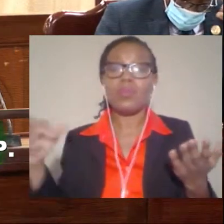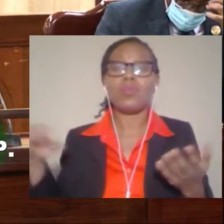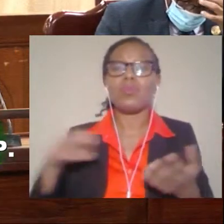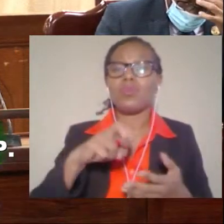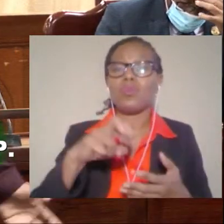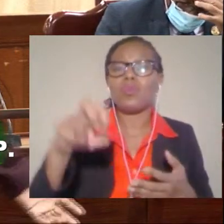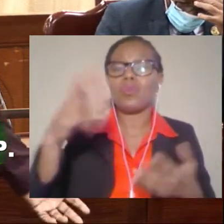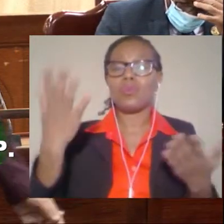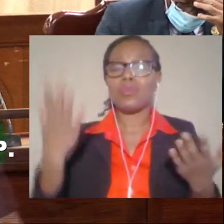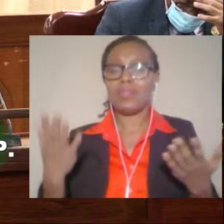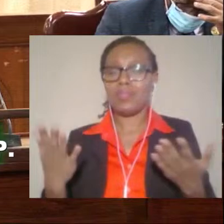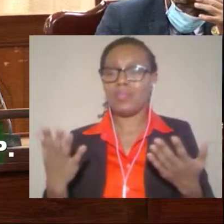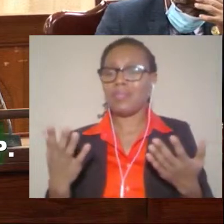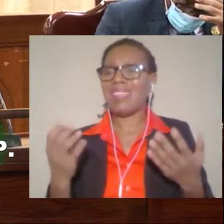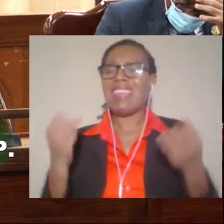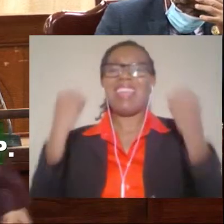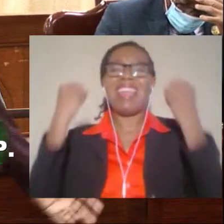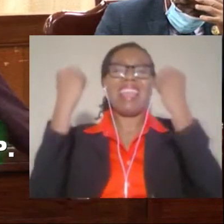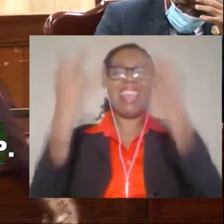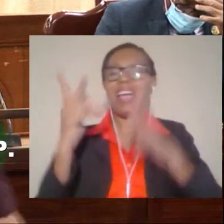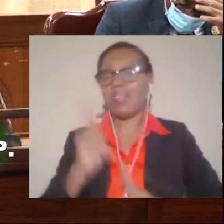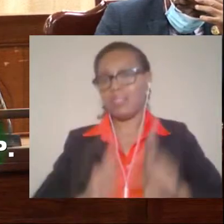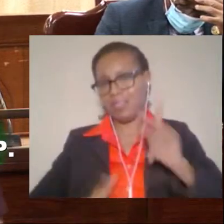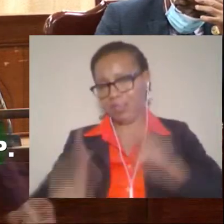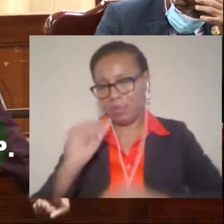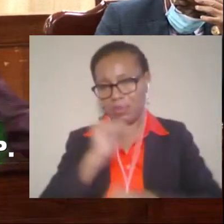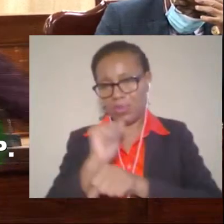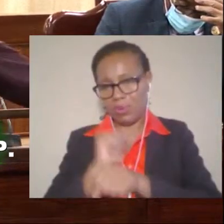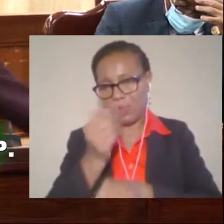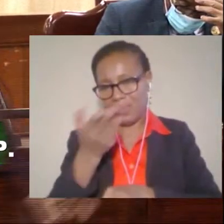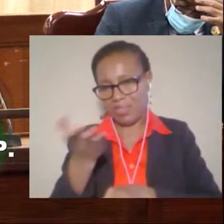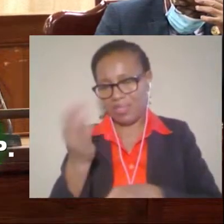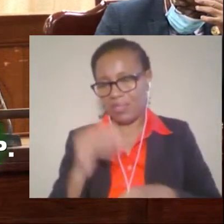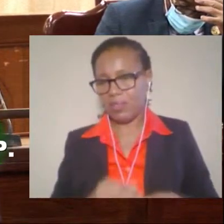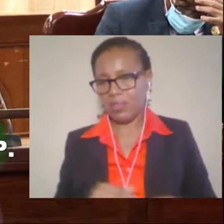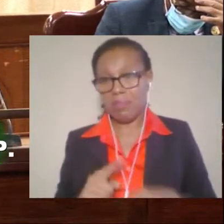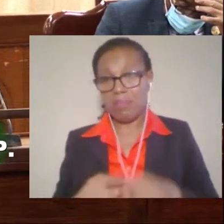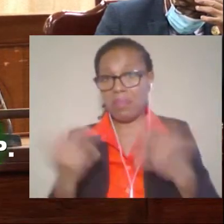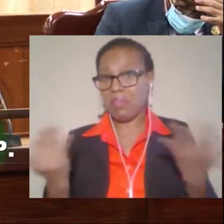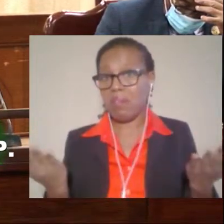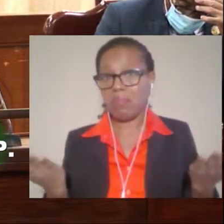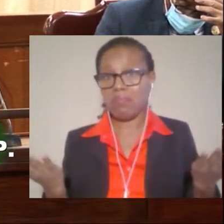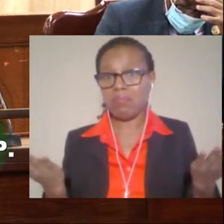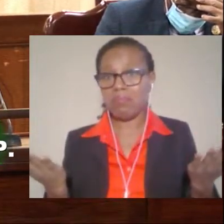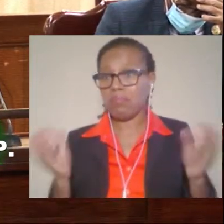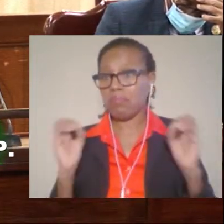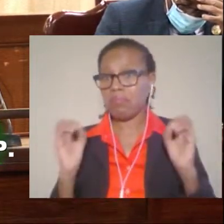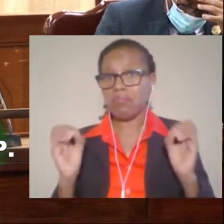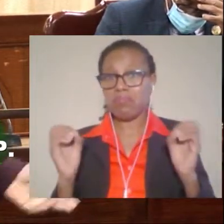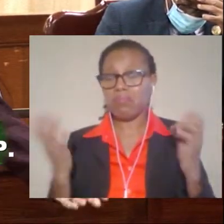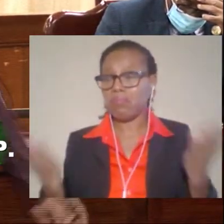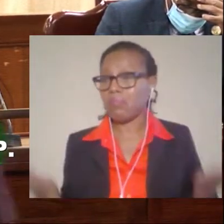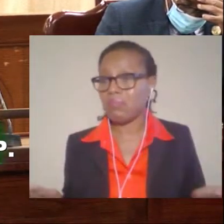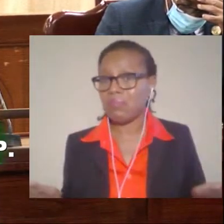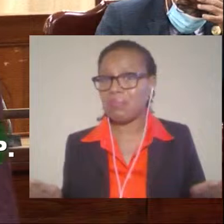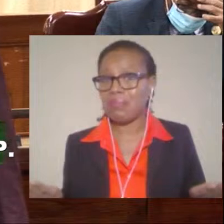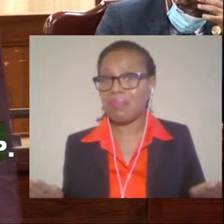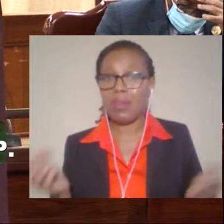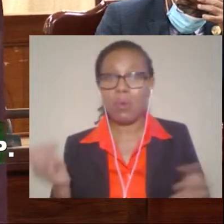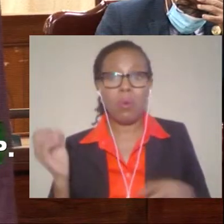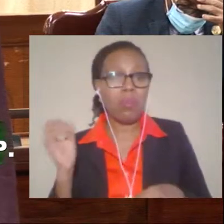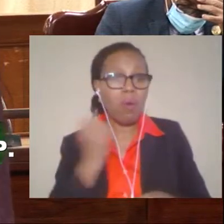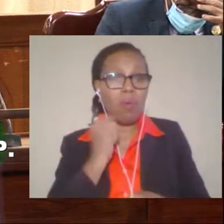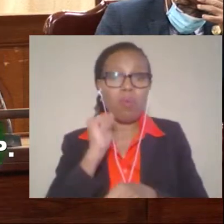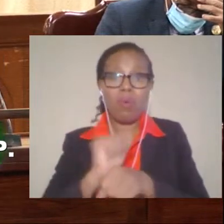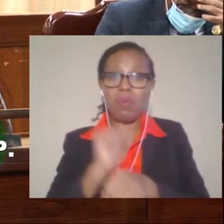gone home now because of tourism shut down. Can't make ends meet because the earnings derived in tourism to start with were not sufficient. So you live